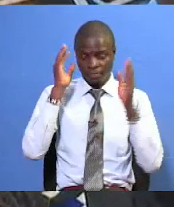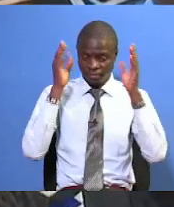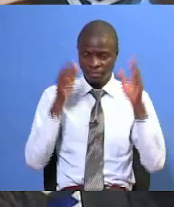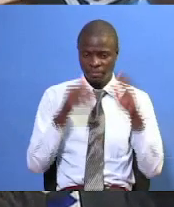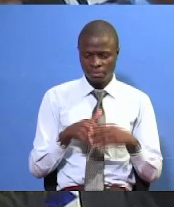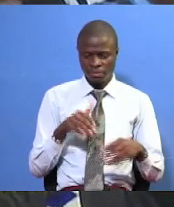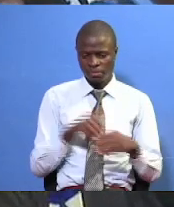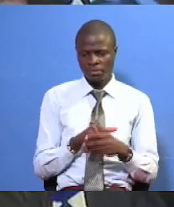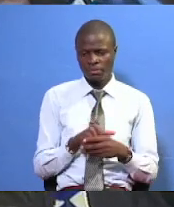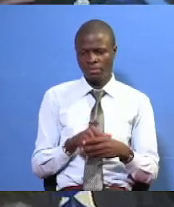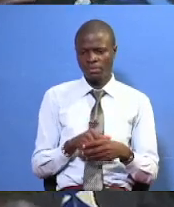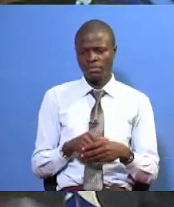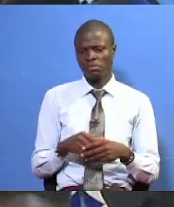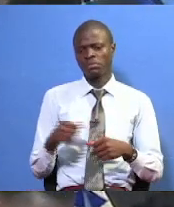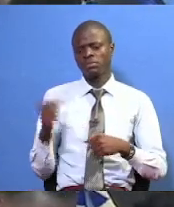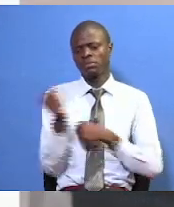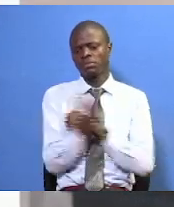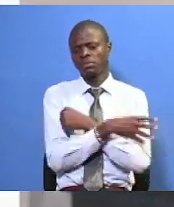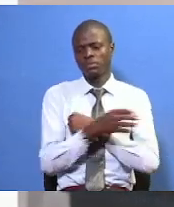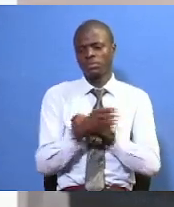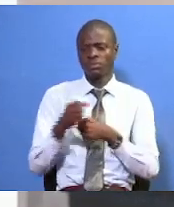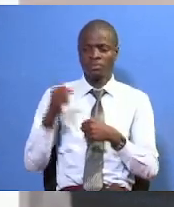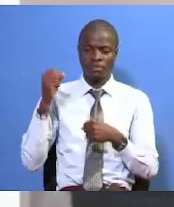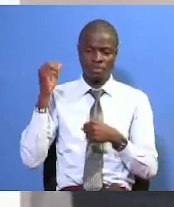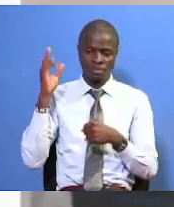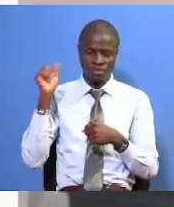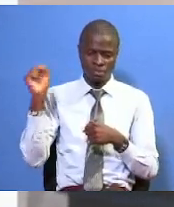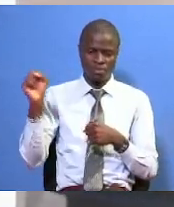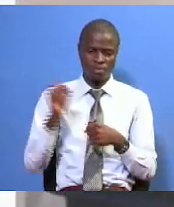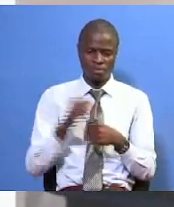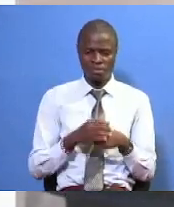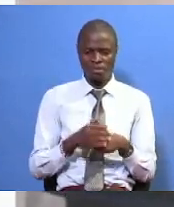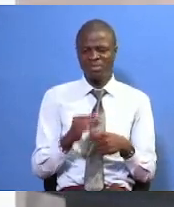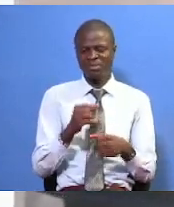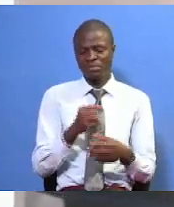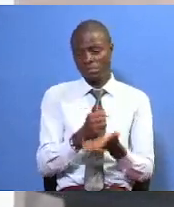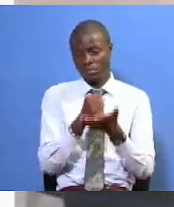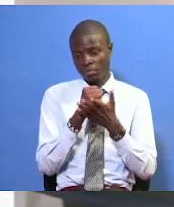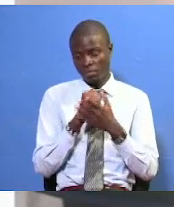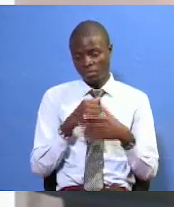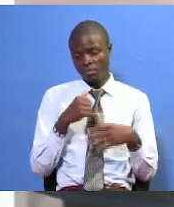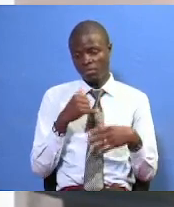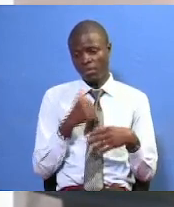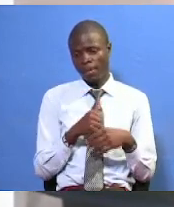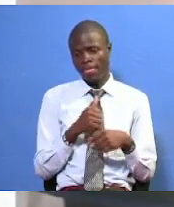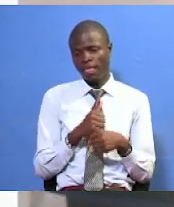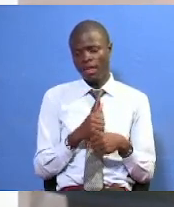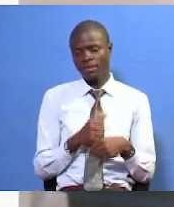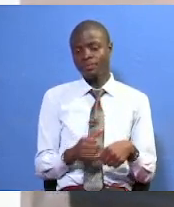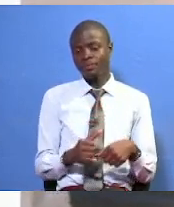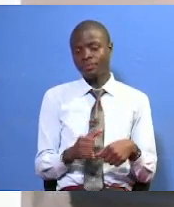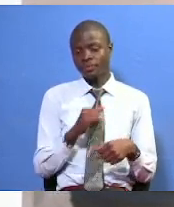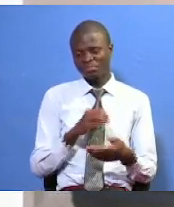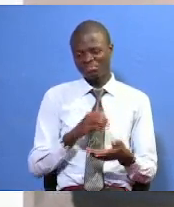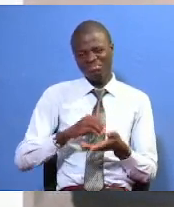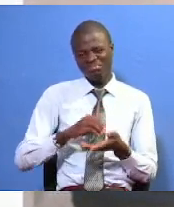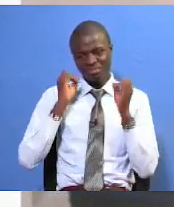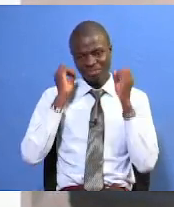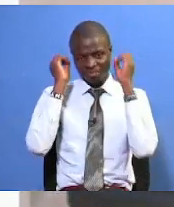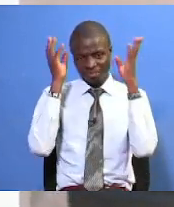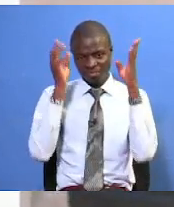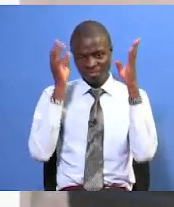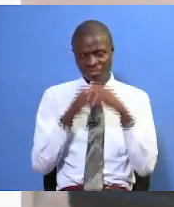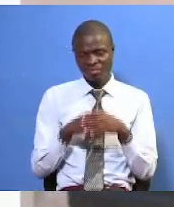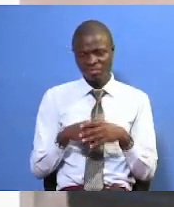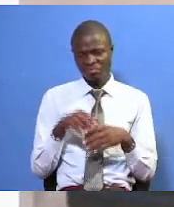May 1993. I took it with zeal, but tagged along my soccer dream, where I rose to become the first choice